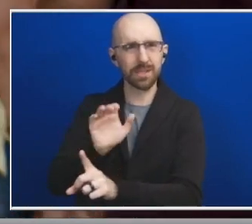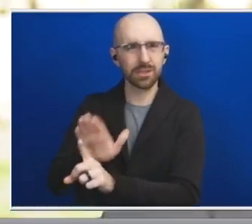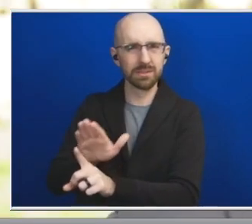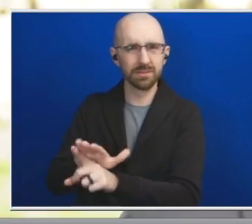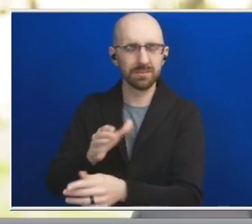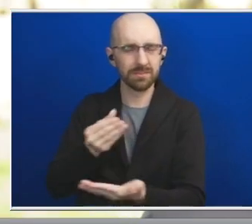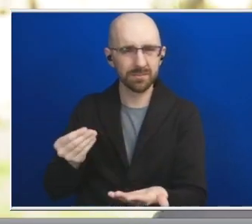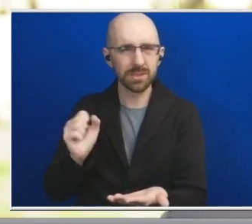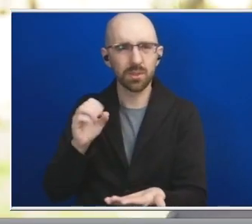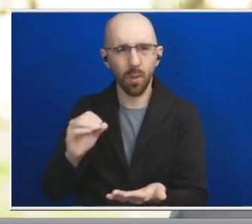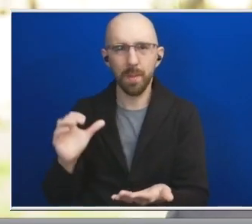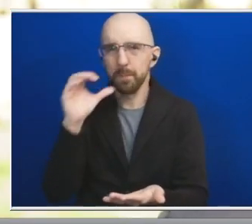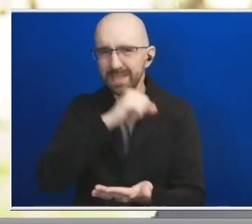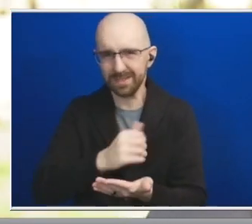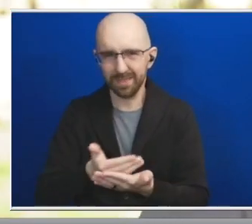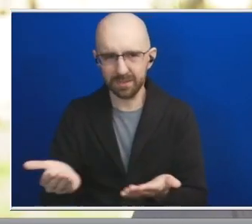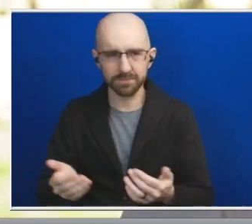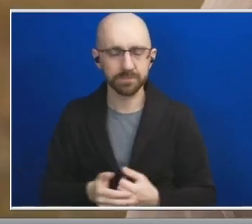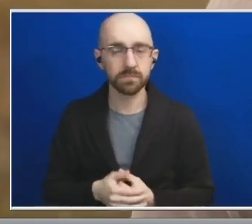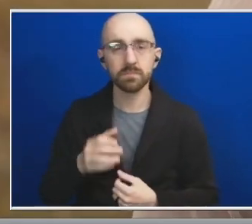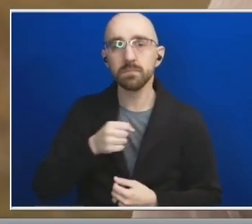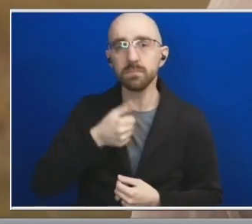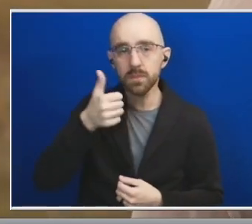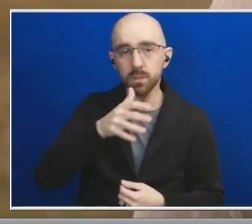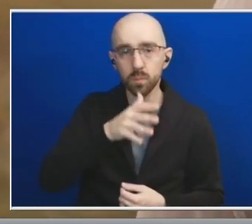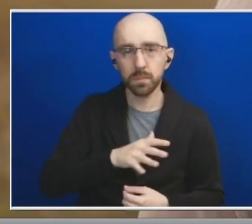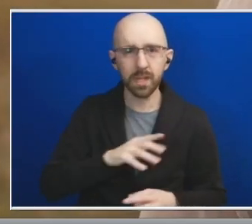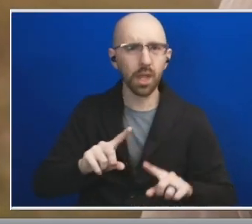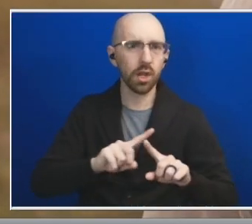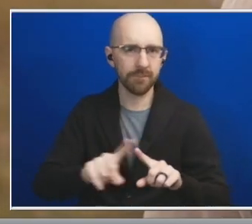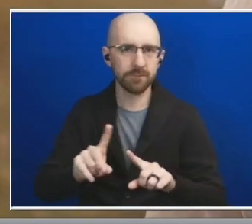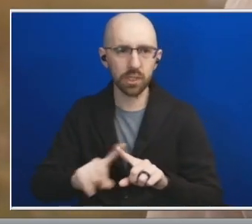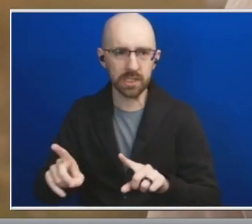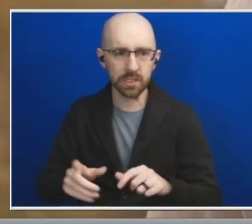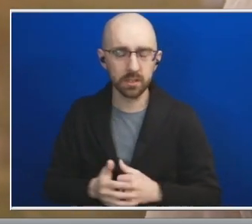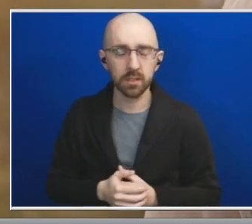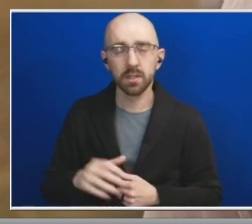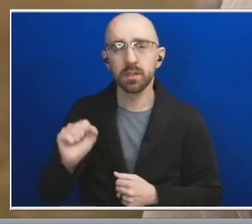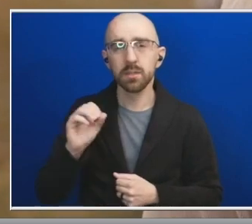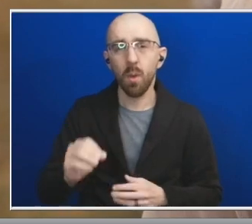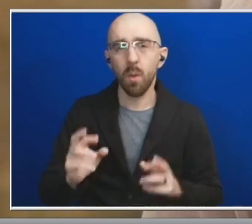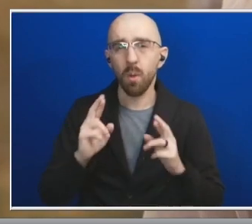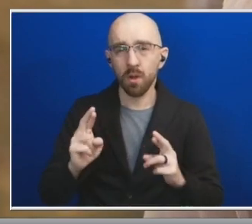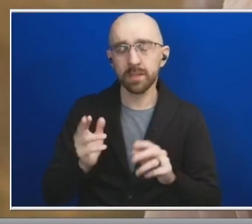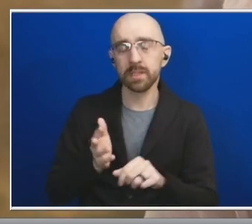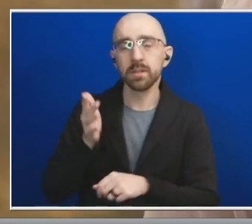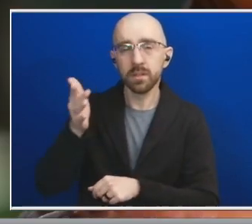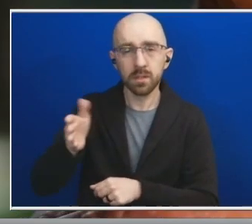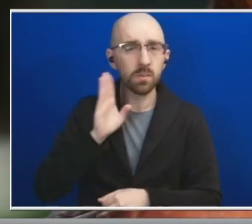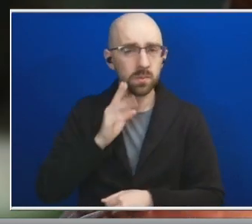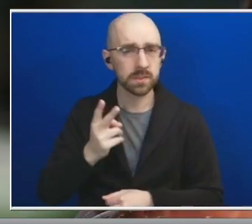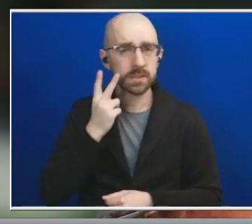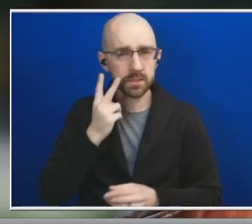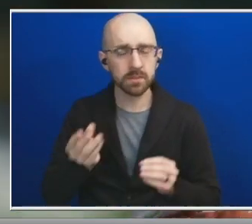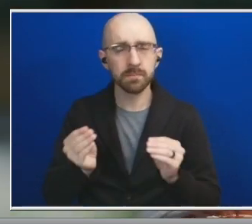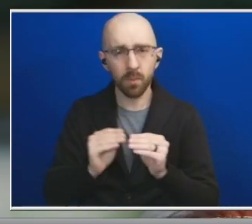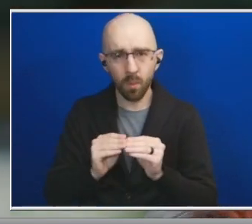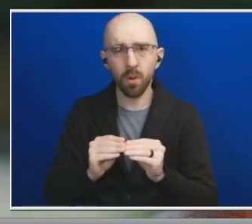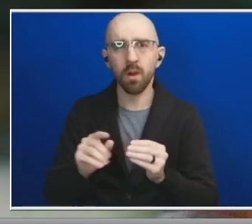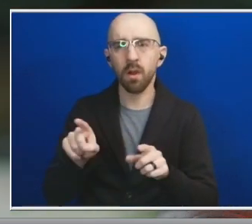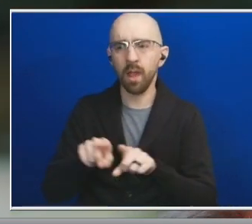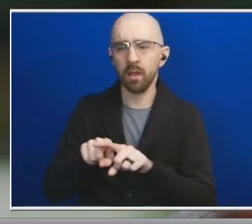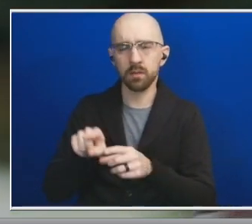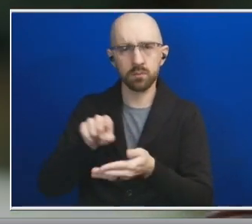on stuff. Older women are different, and so hopefully in the future we'll see more as researchers see